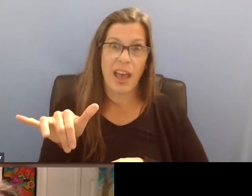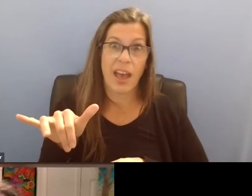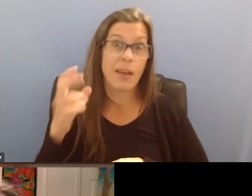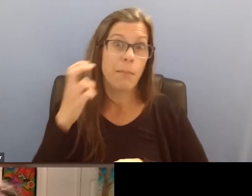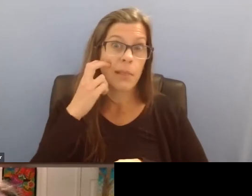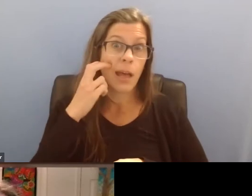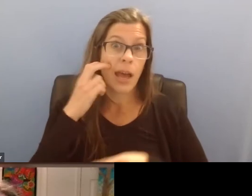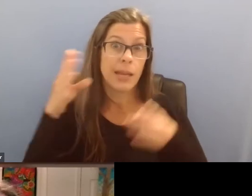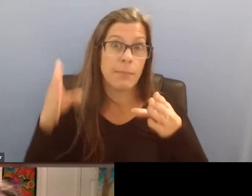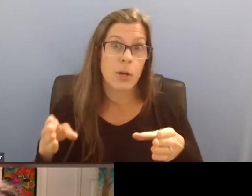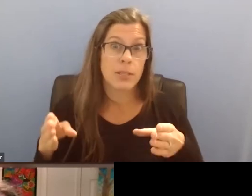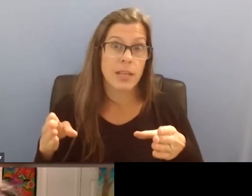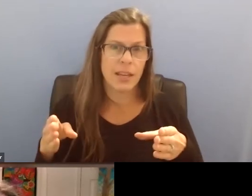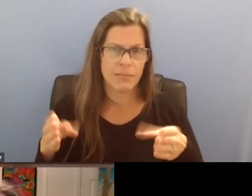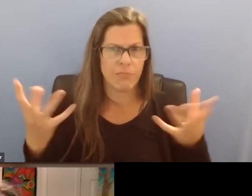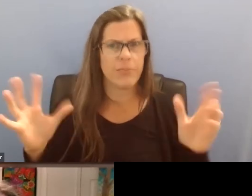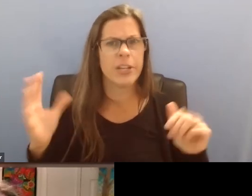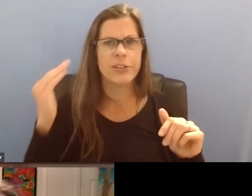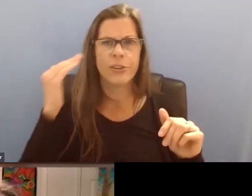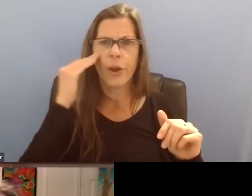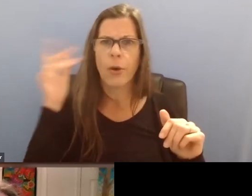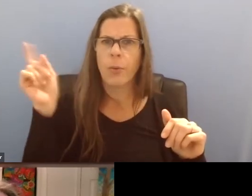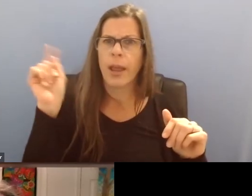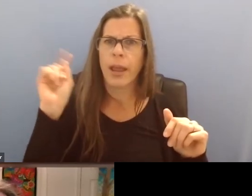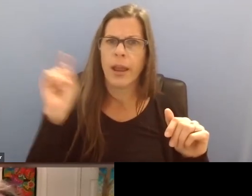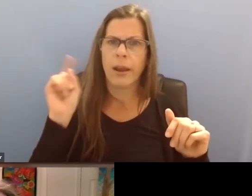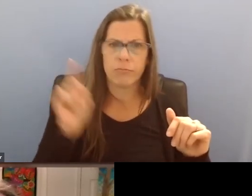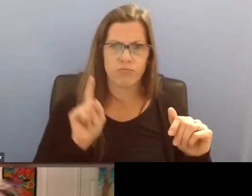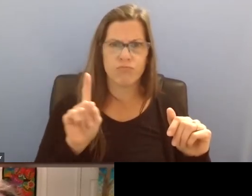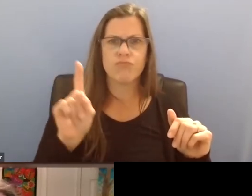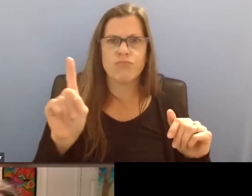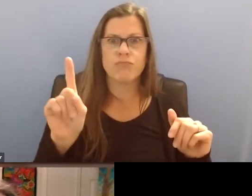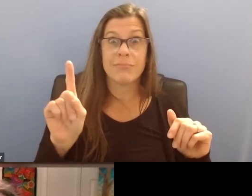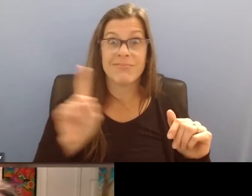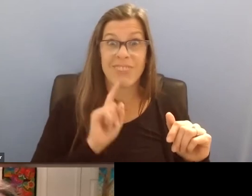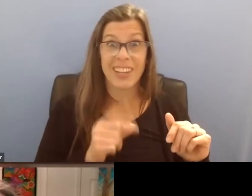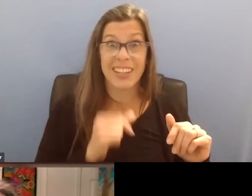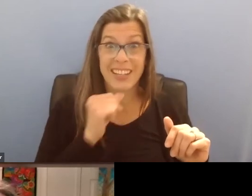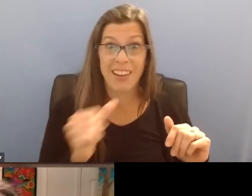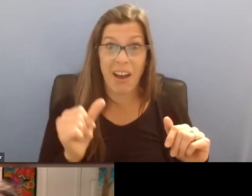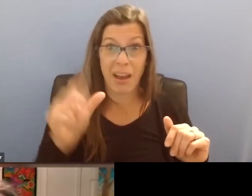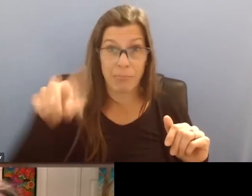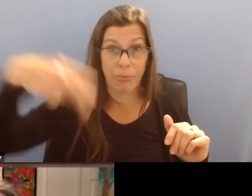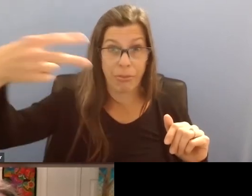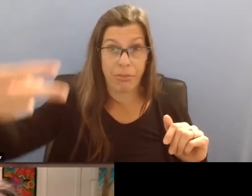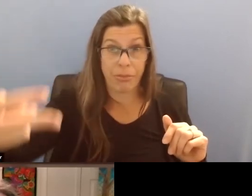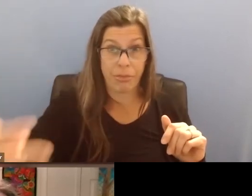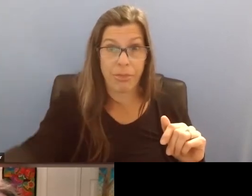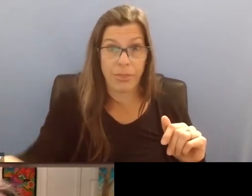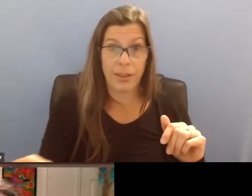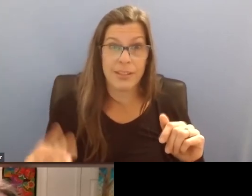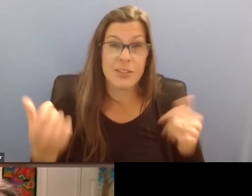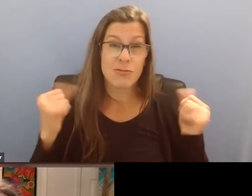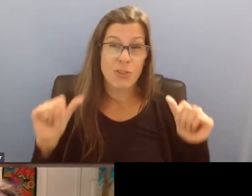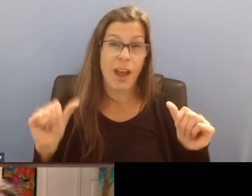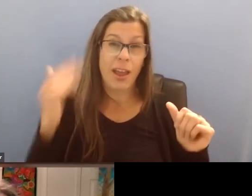feel sure you know where you are, but you really don't. That's when bad mistakes can happen. So I try to be aware of my environment.